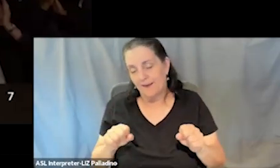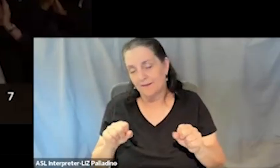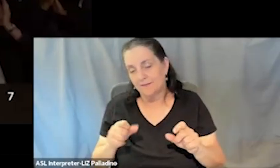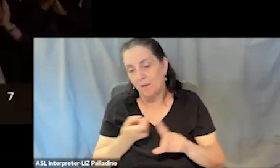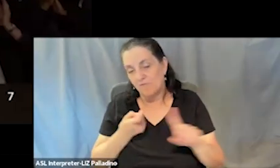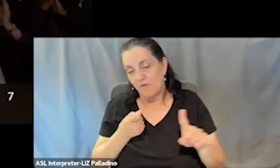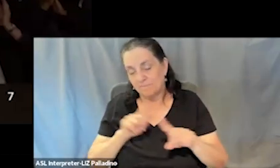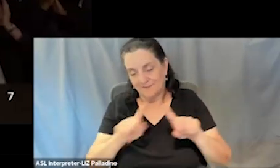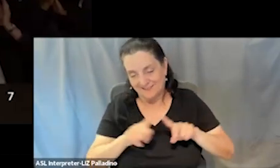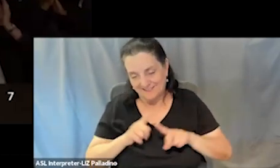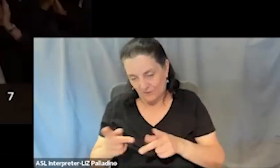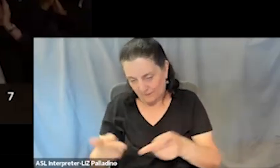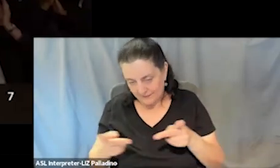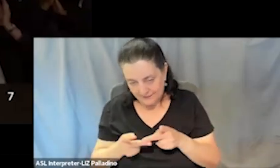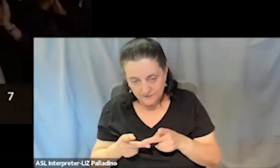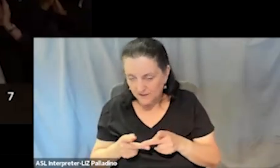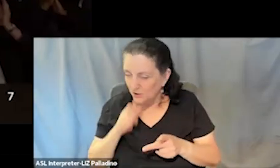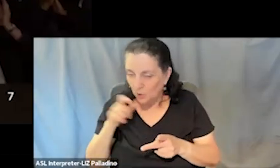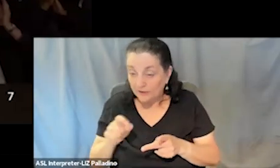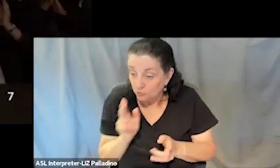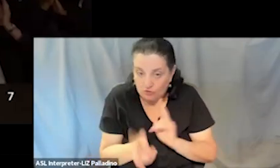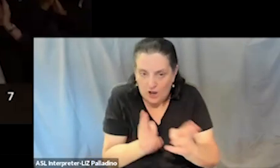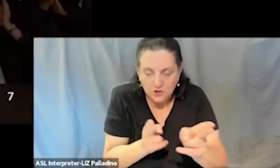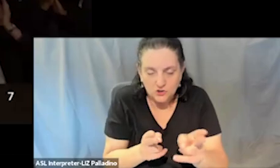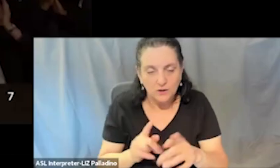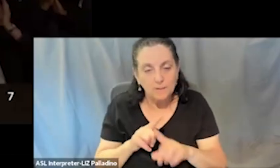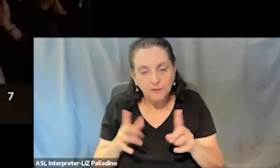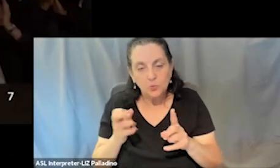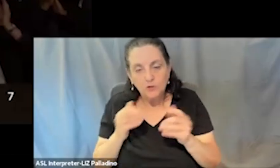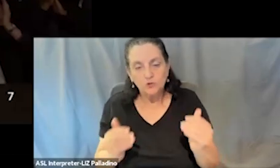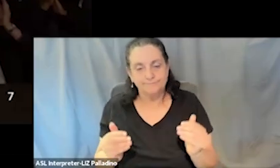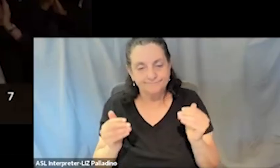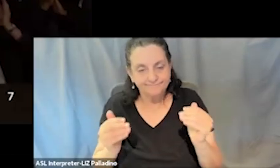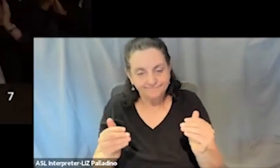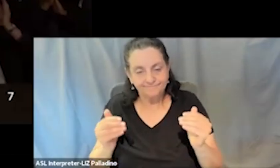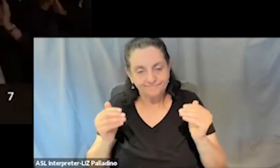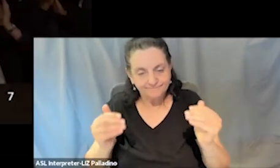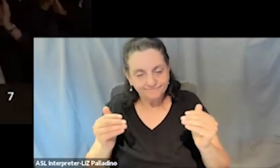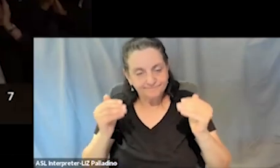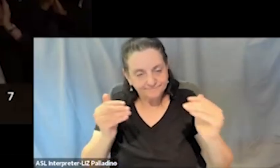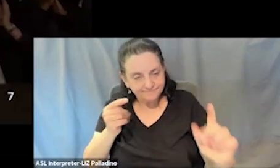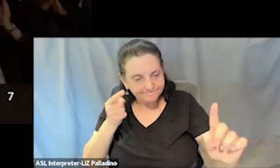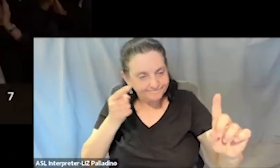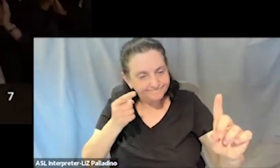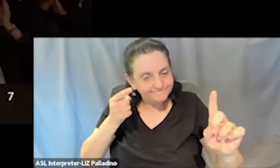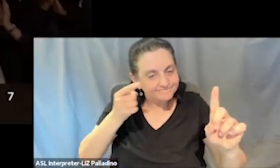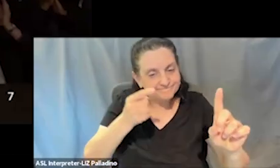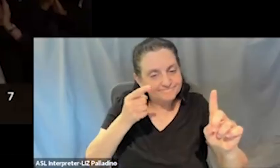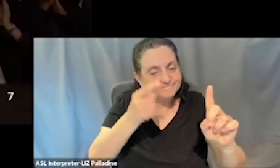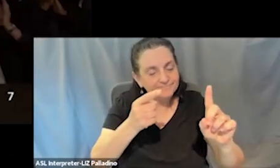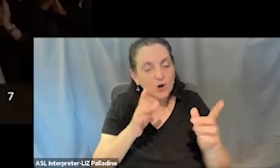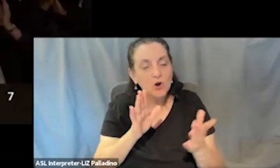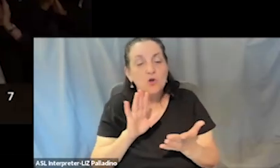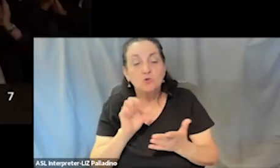the goal is not to rush through to the finish line, but it is to keep advancing the depth and tension of the relationship to get to a